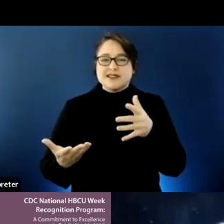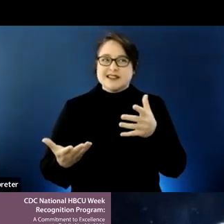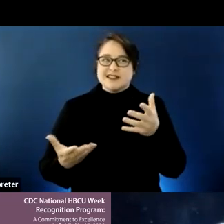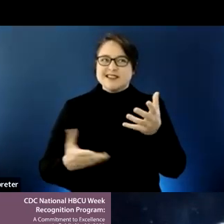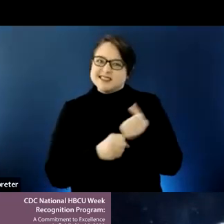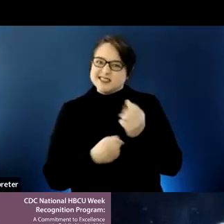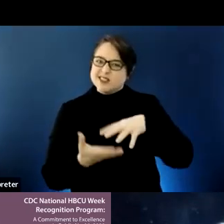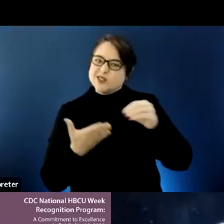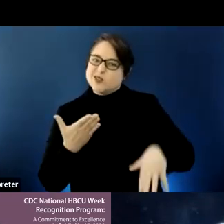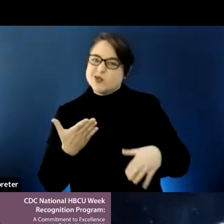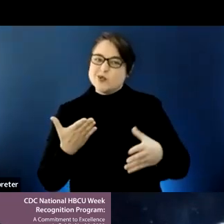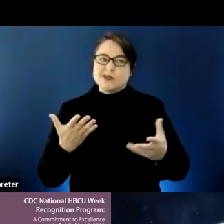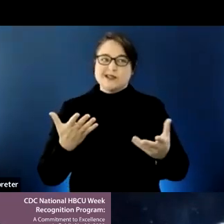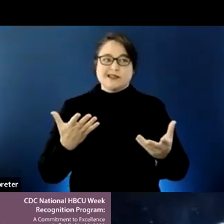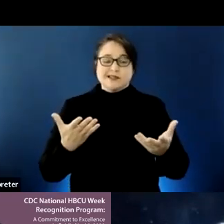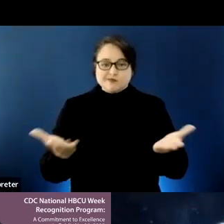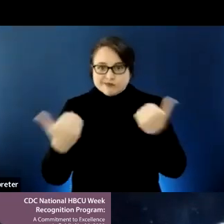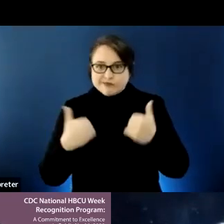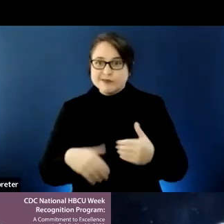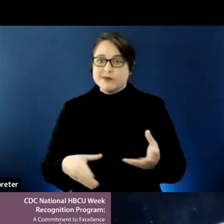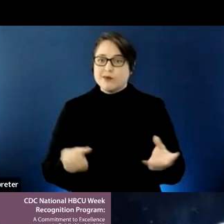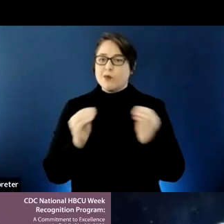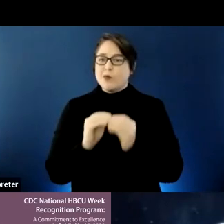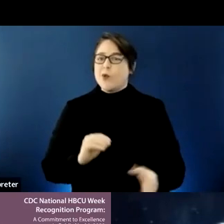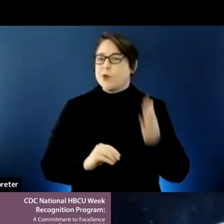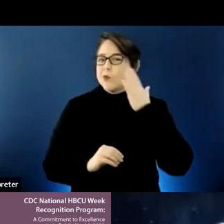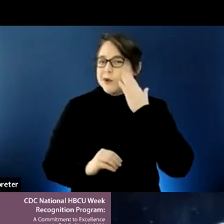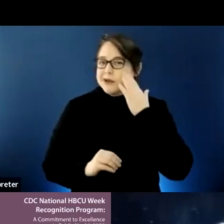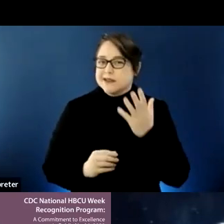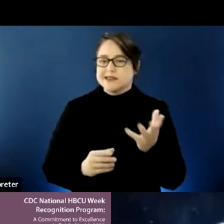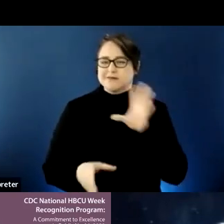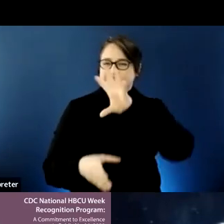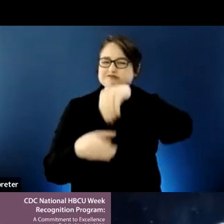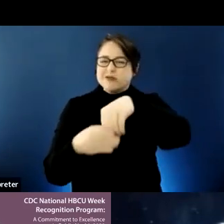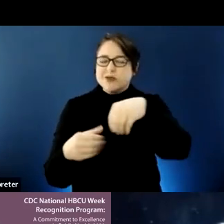get students in, get more awareness, and possibly be involved with the work that CDC is doing.